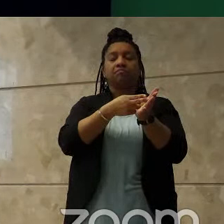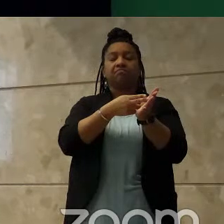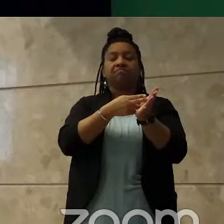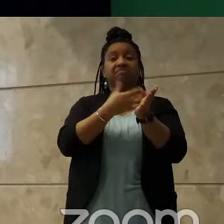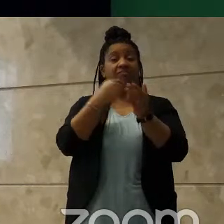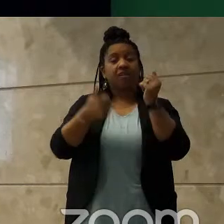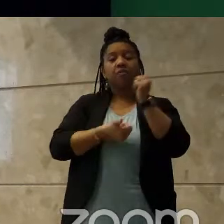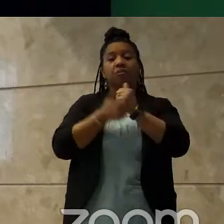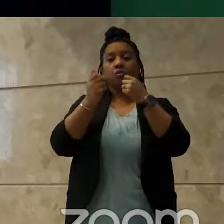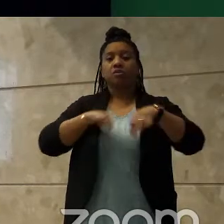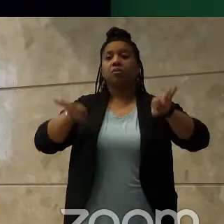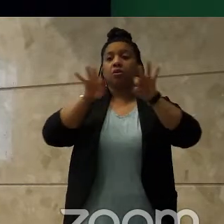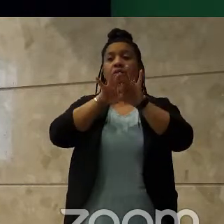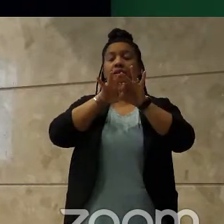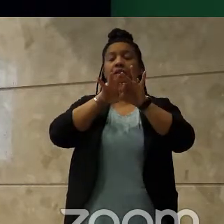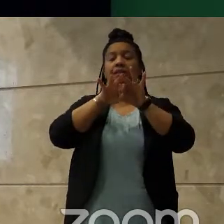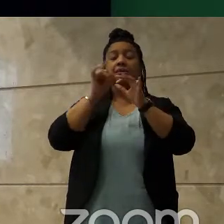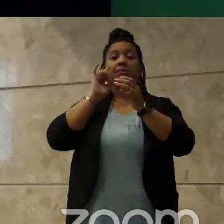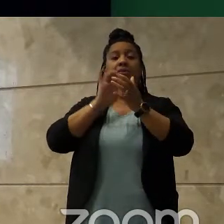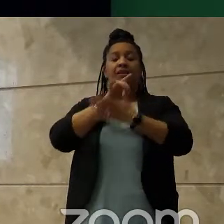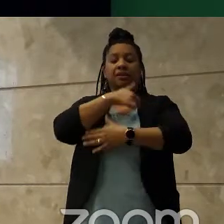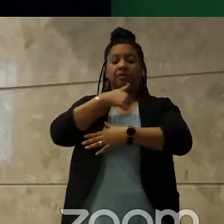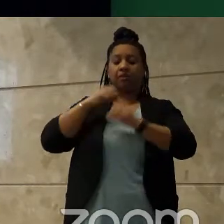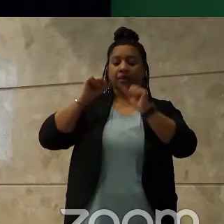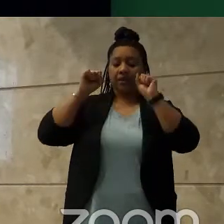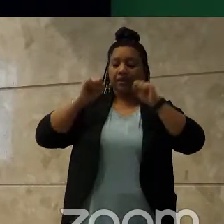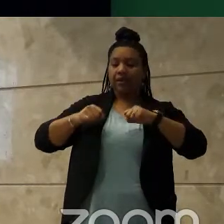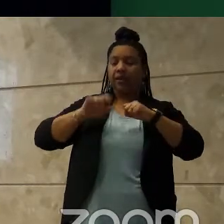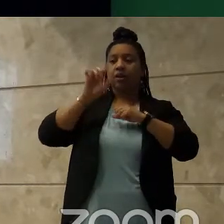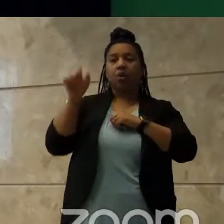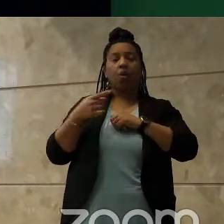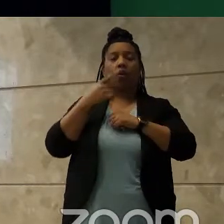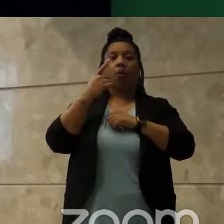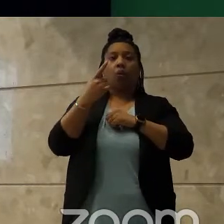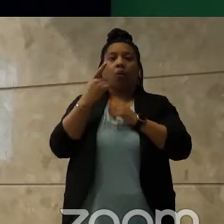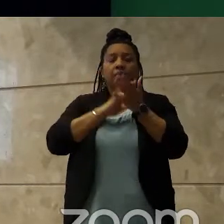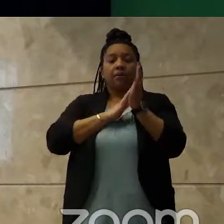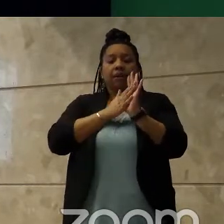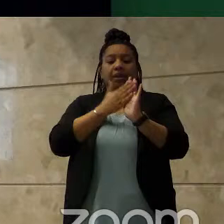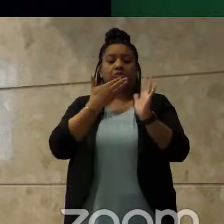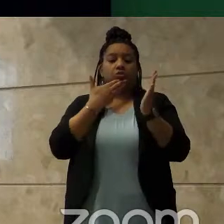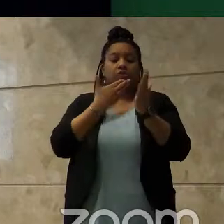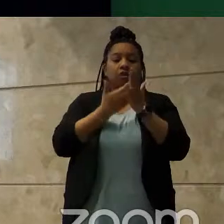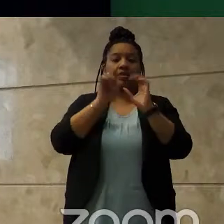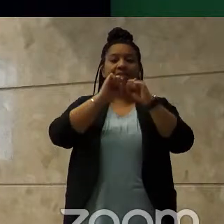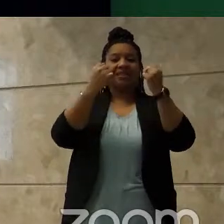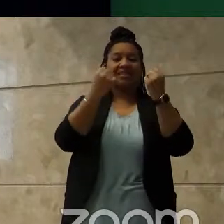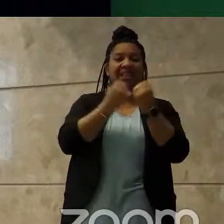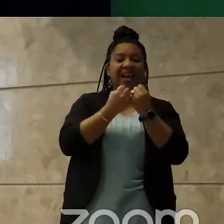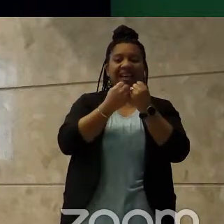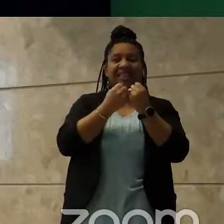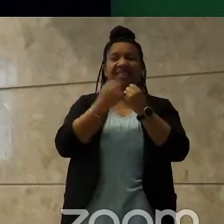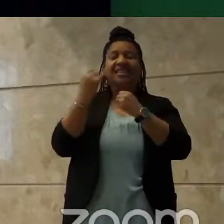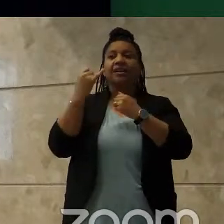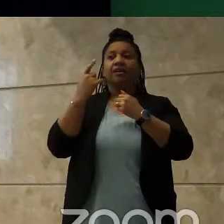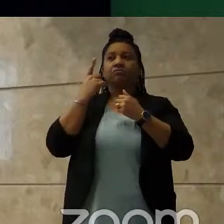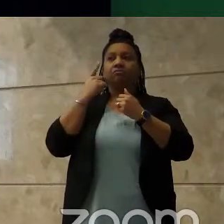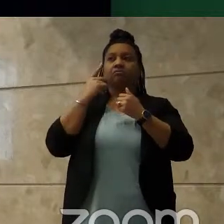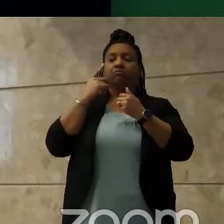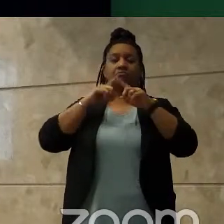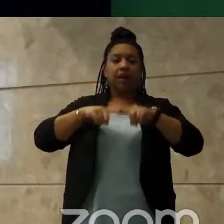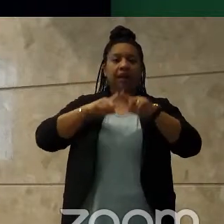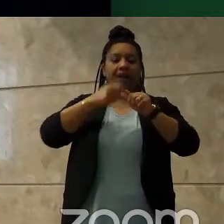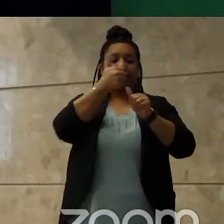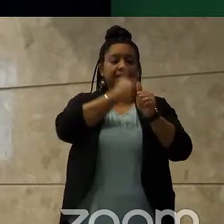importantly, believe that we can only be as good a society as individuals and the ability to